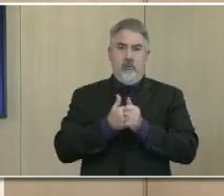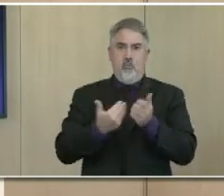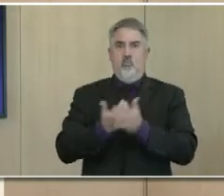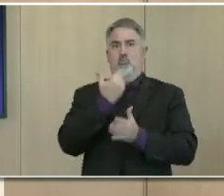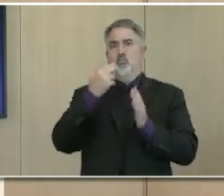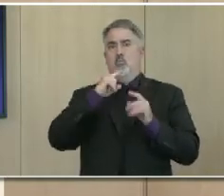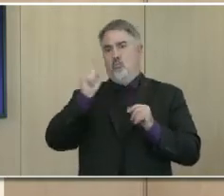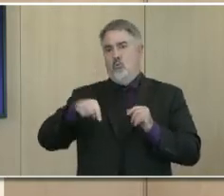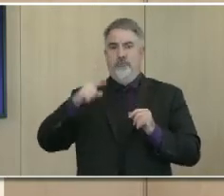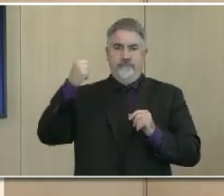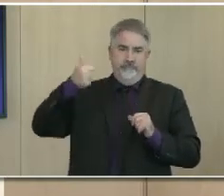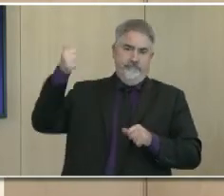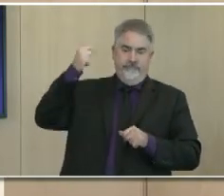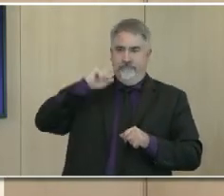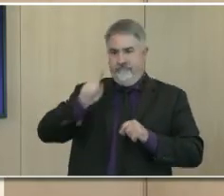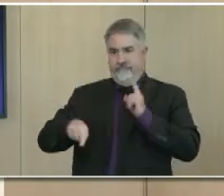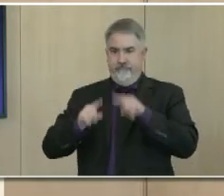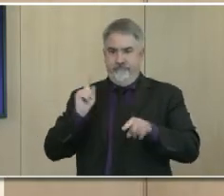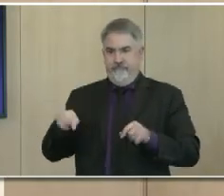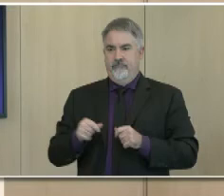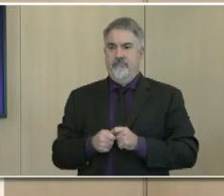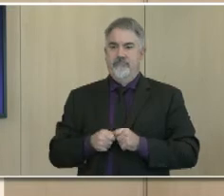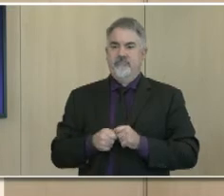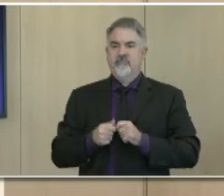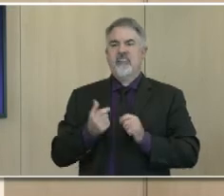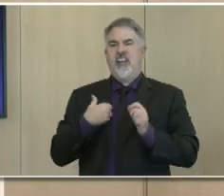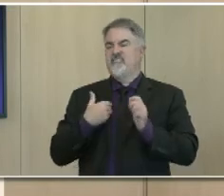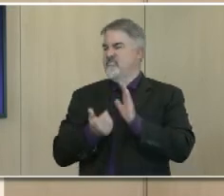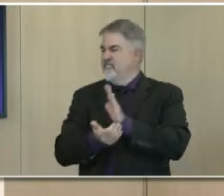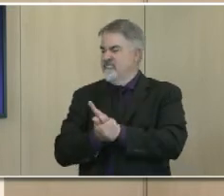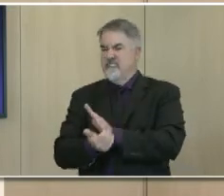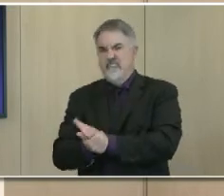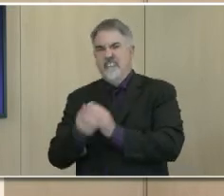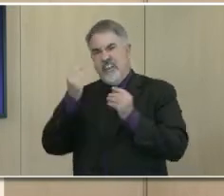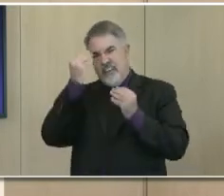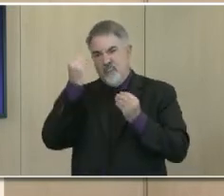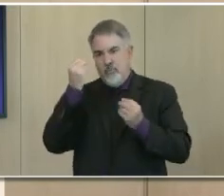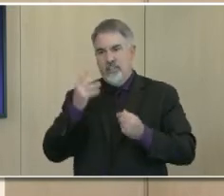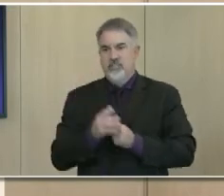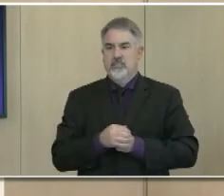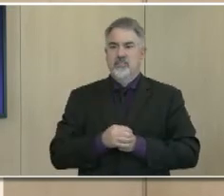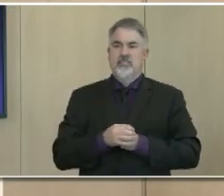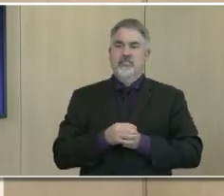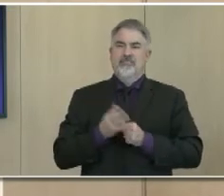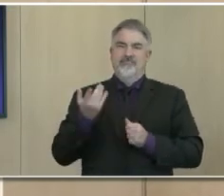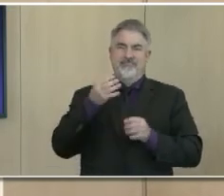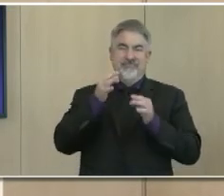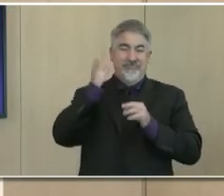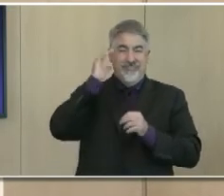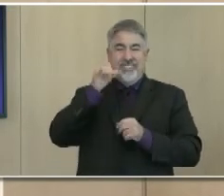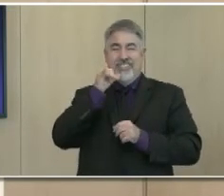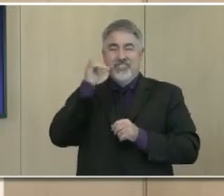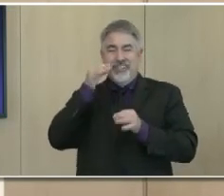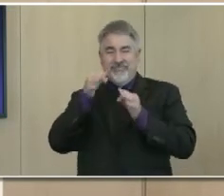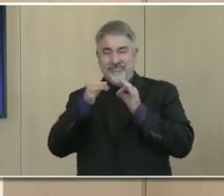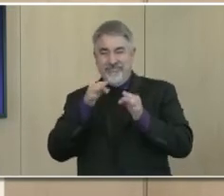modified and with some additions submitted yesterday and revised again today. I just want to